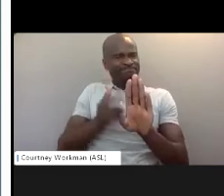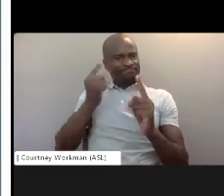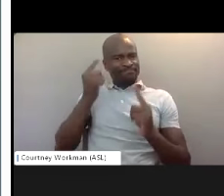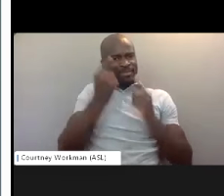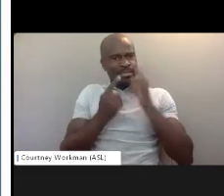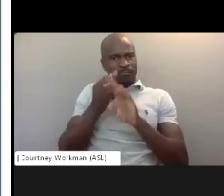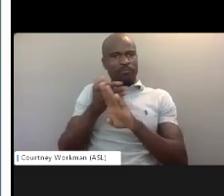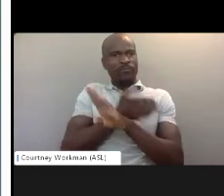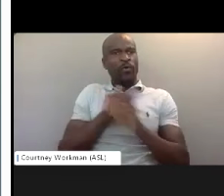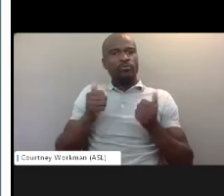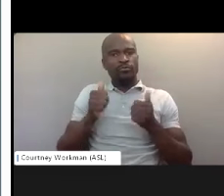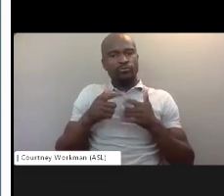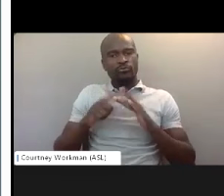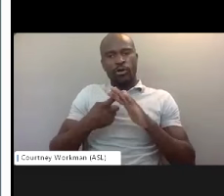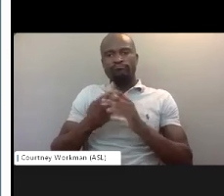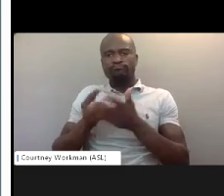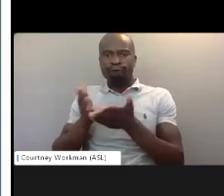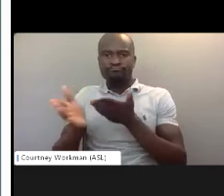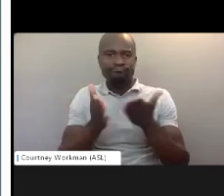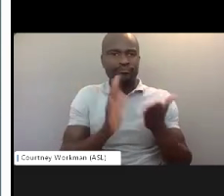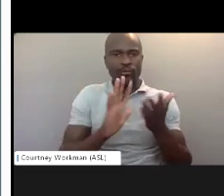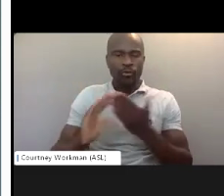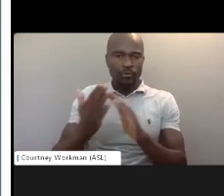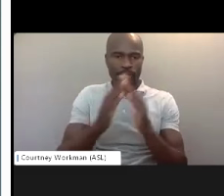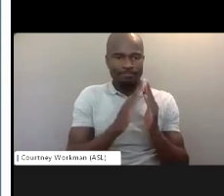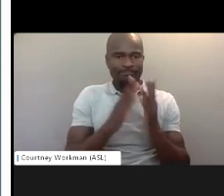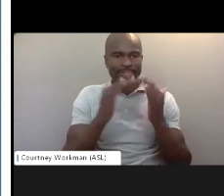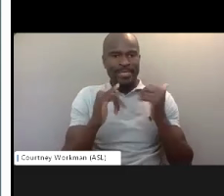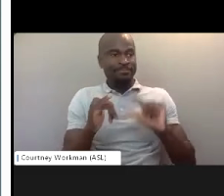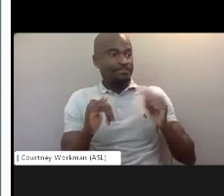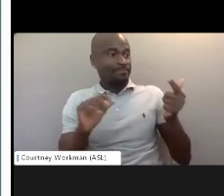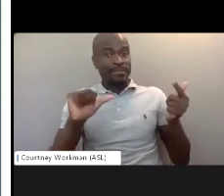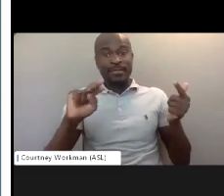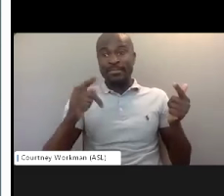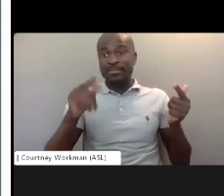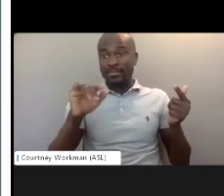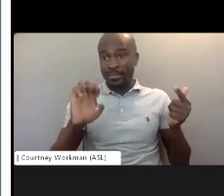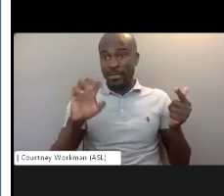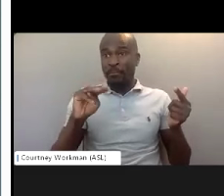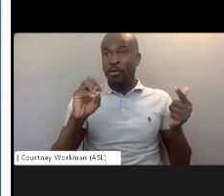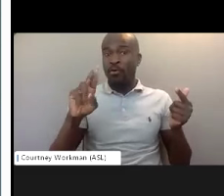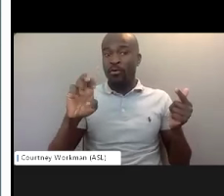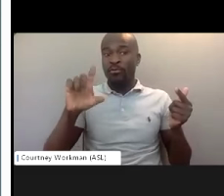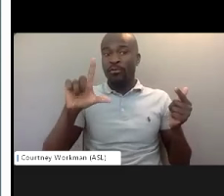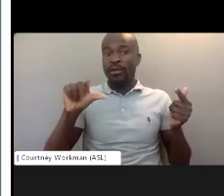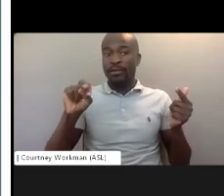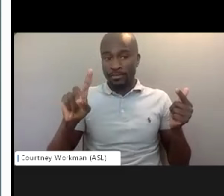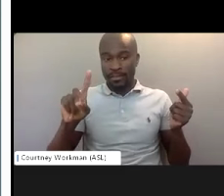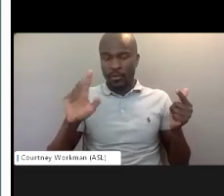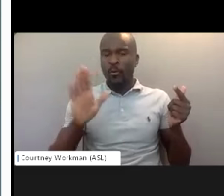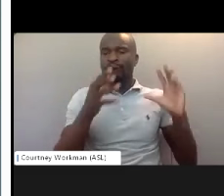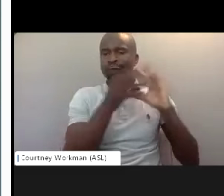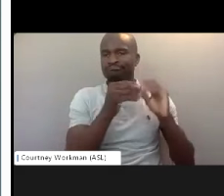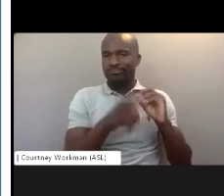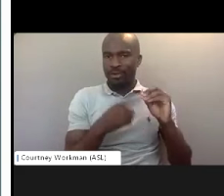going to go ahead and turn it over to Dr. Angie Moreland, who will be talking with you about planning and preparedness. And we can't say